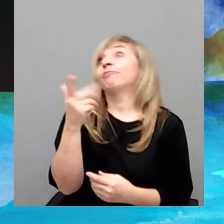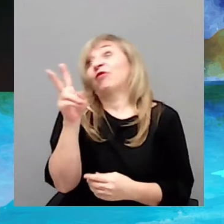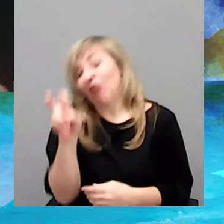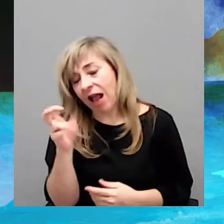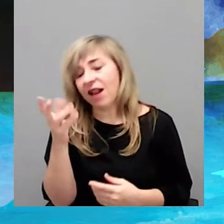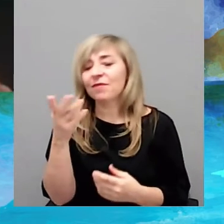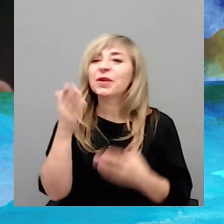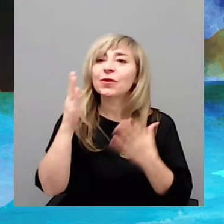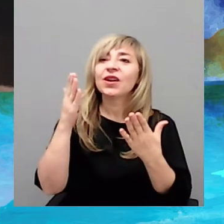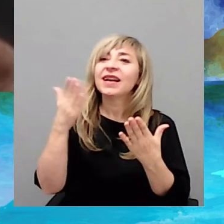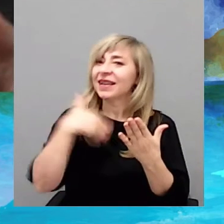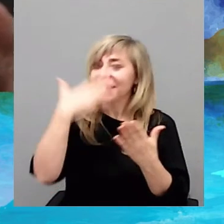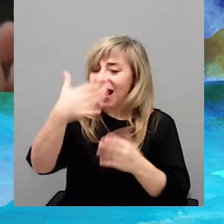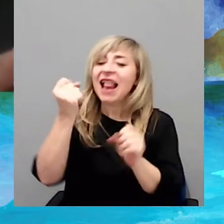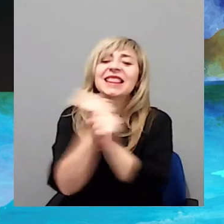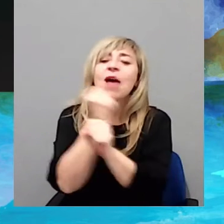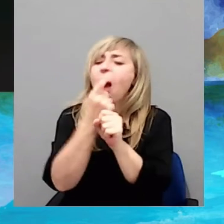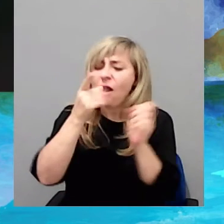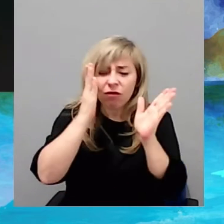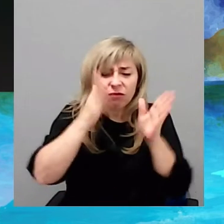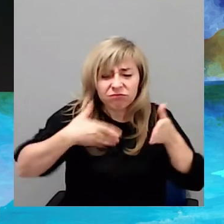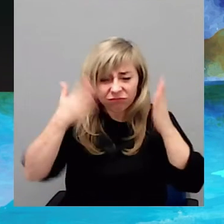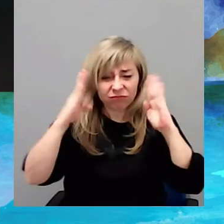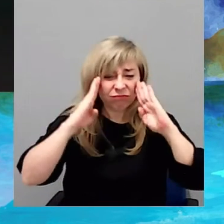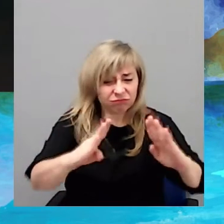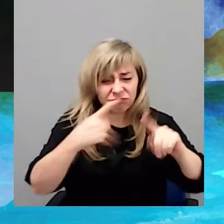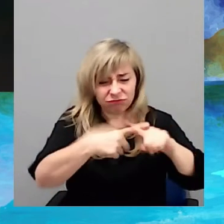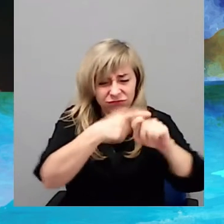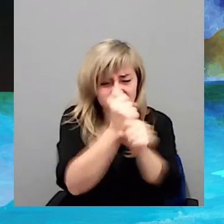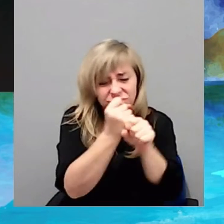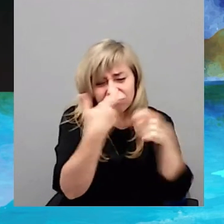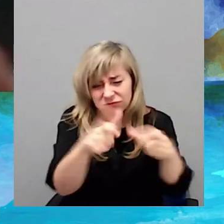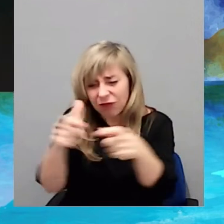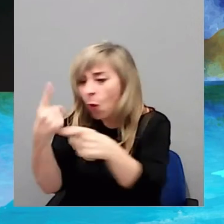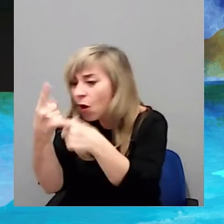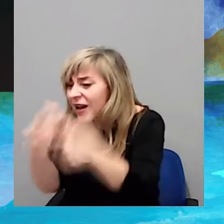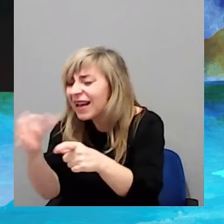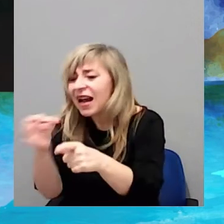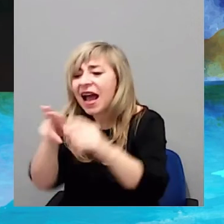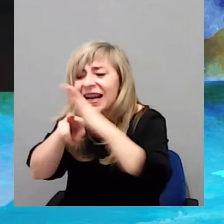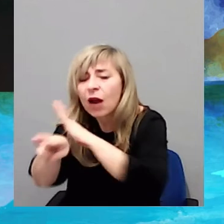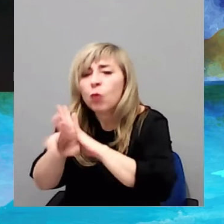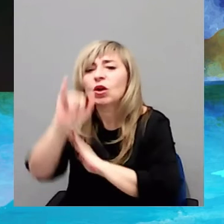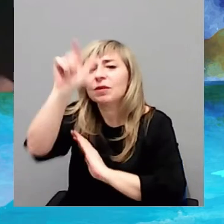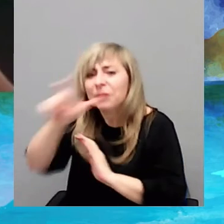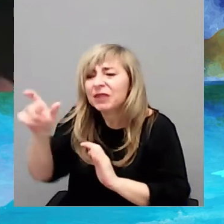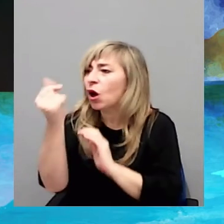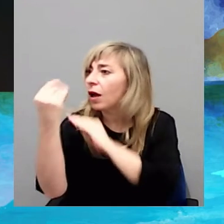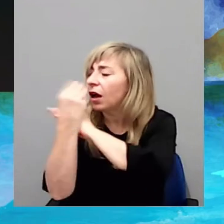the importante que local nos permite government. dedicar Well, tiempo y con la it is ayuda a que very nos important work, and it's what allows